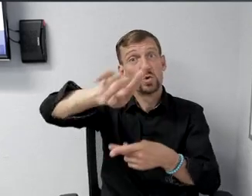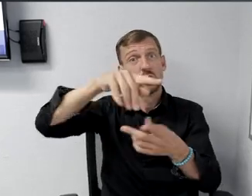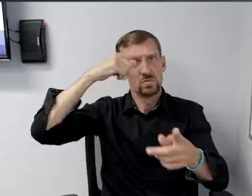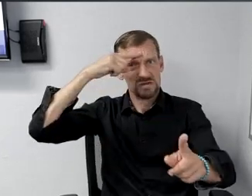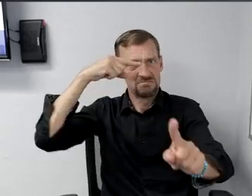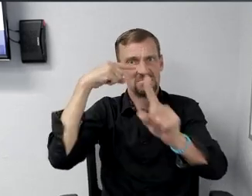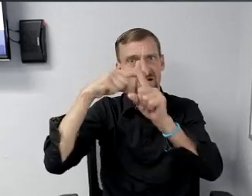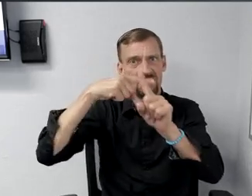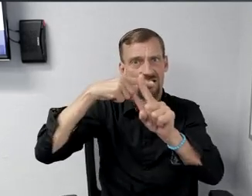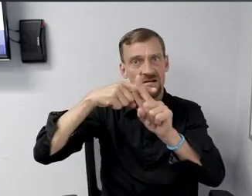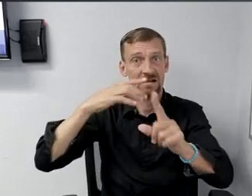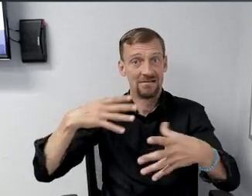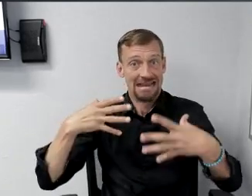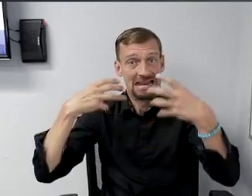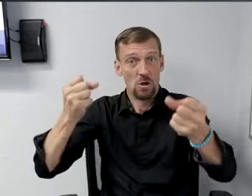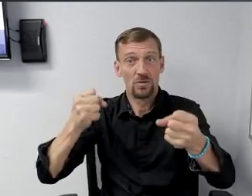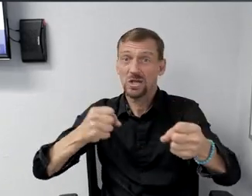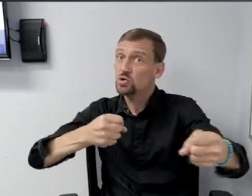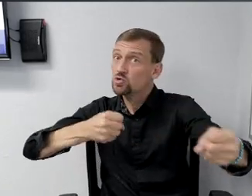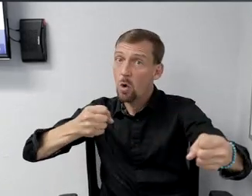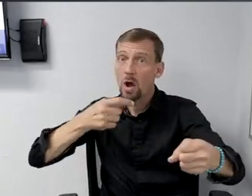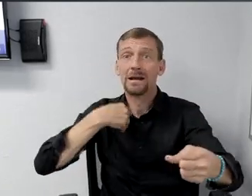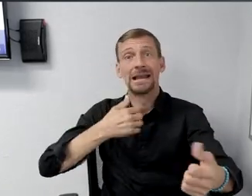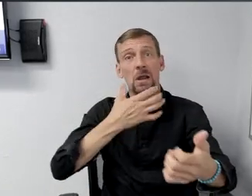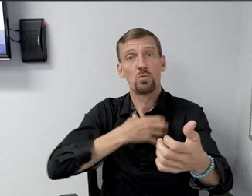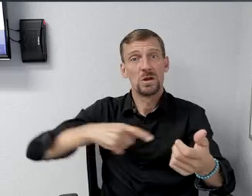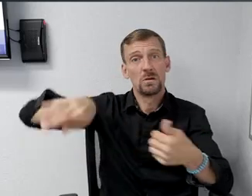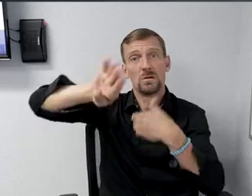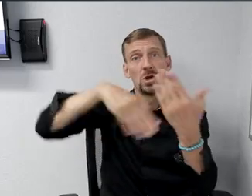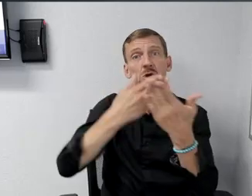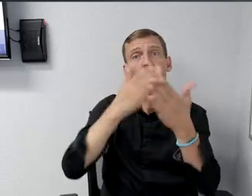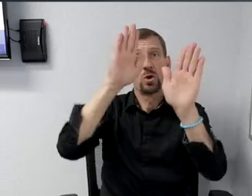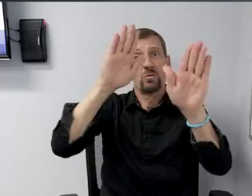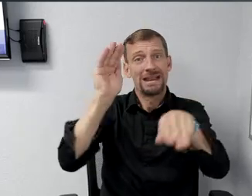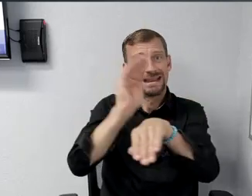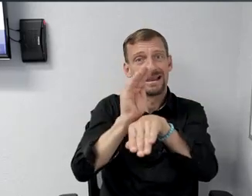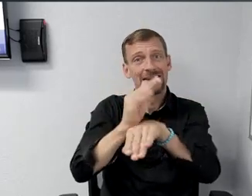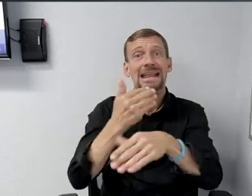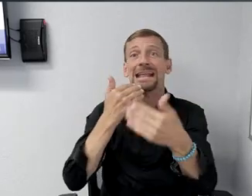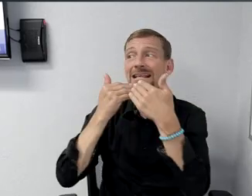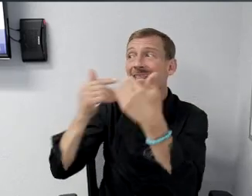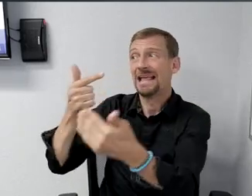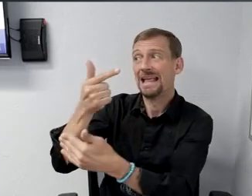and strong and healthy, and I wish you a very good night. thank you so much, Gary.